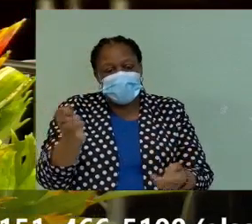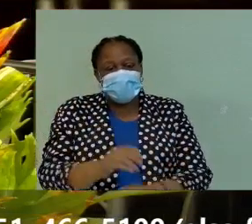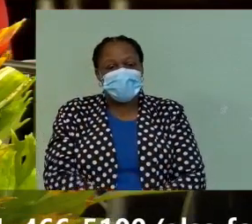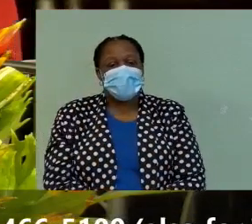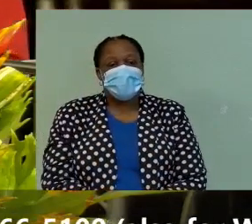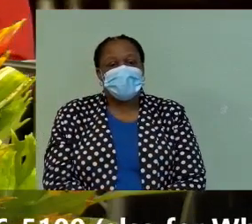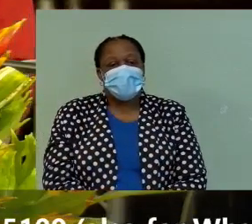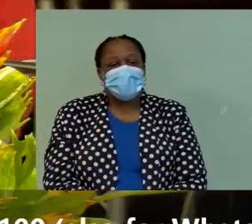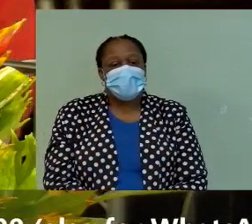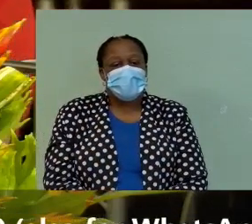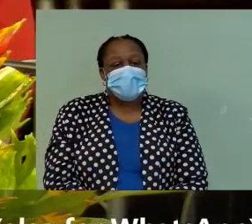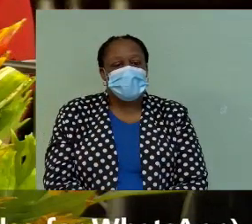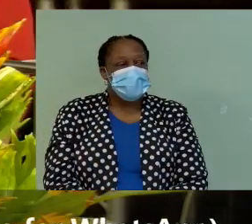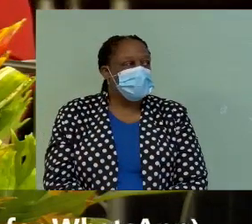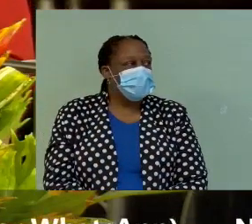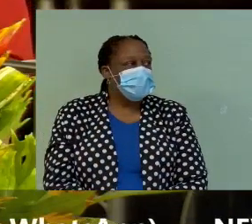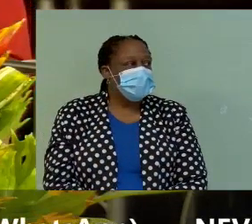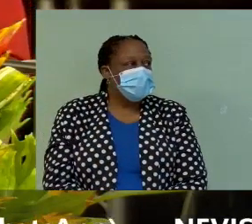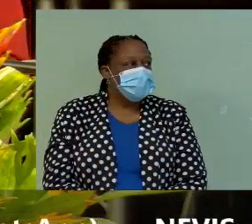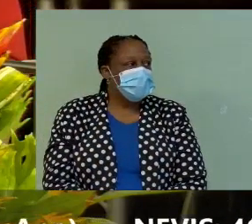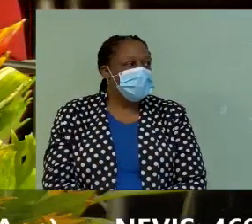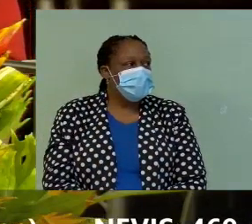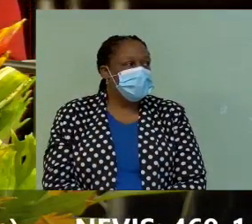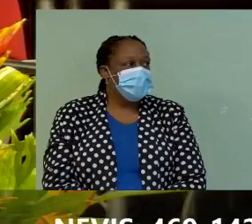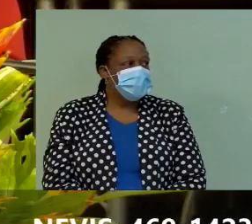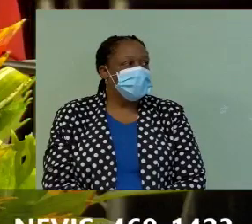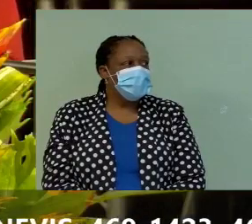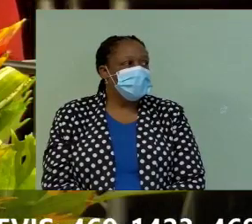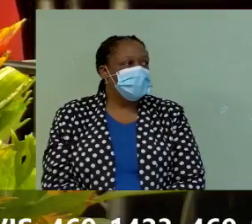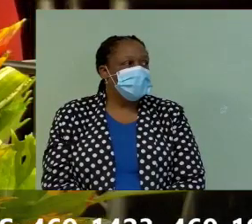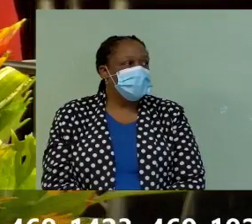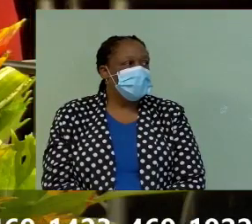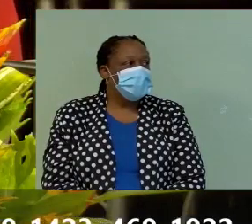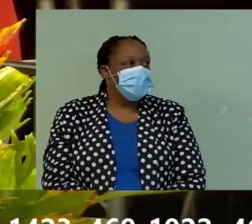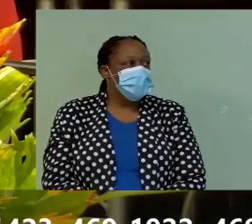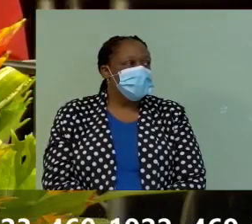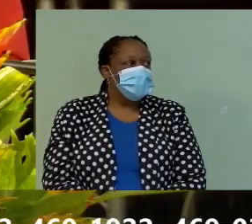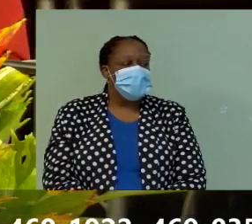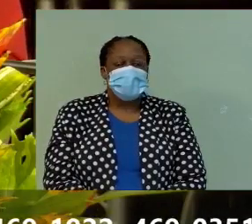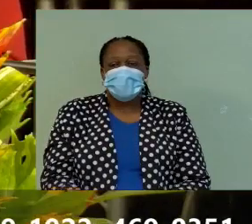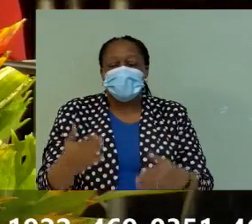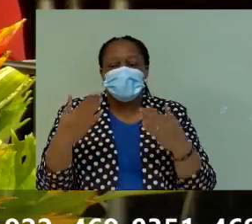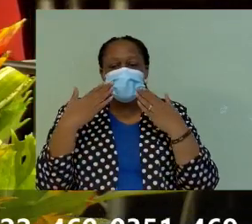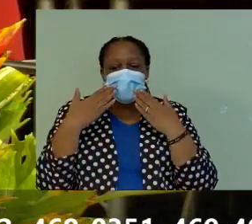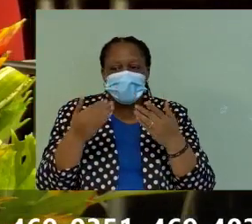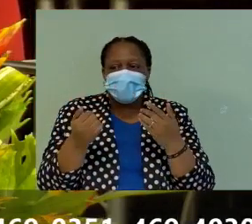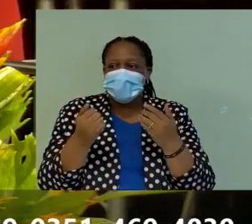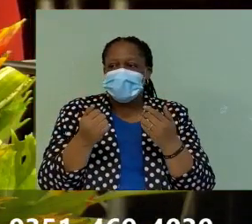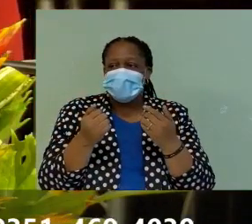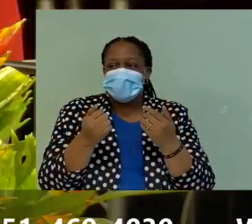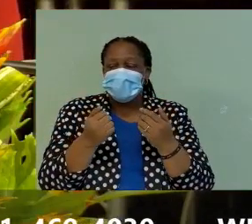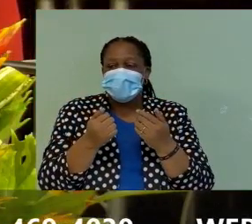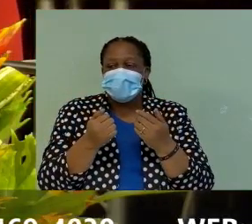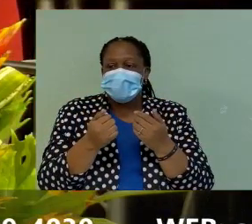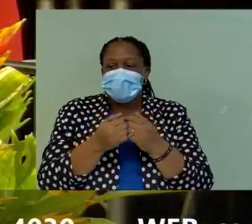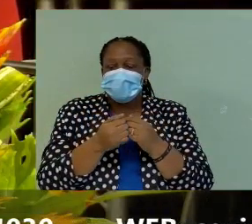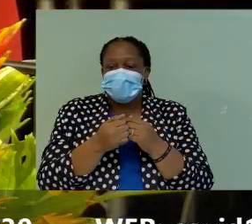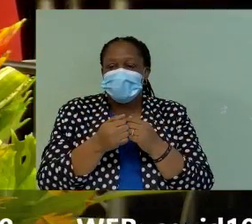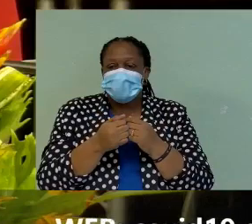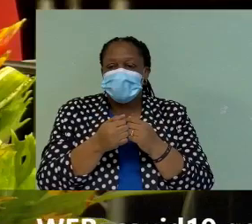Jack, or known as Nurse Jack. We also thank our Chief Medical Officer, Dr.